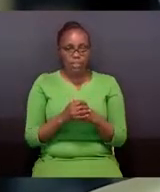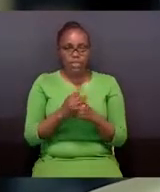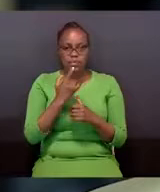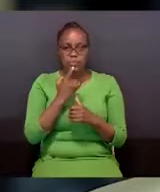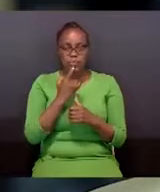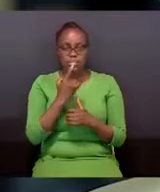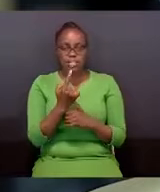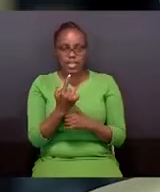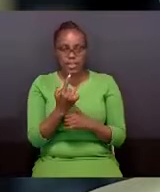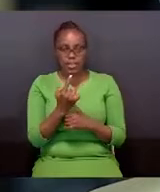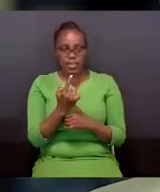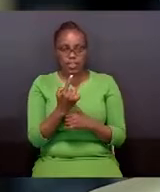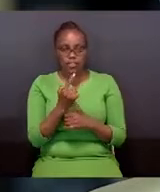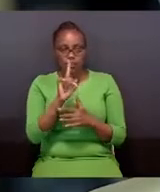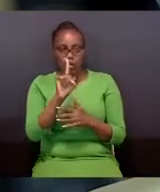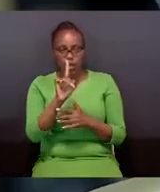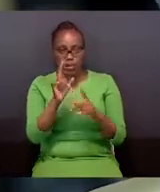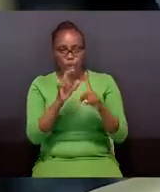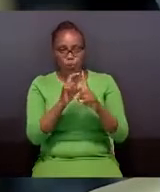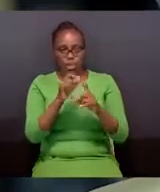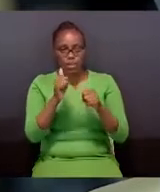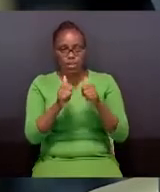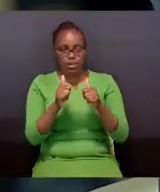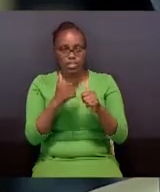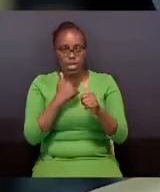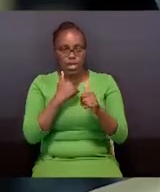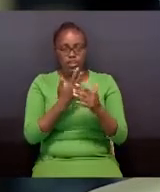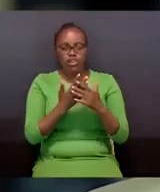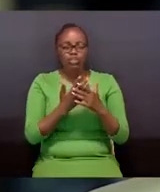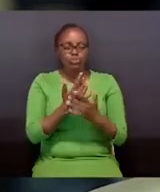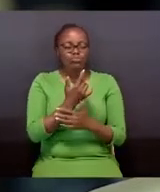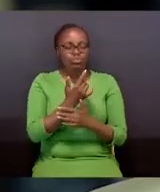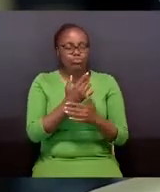saying to walk the talk.